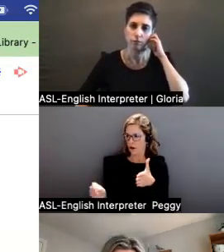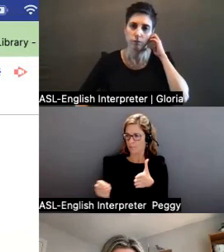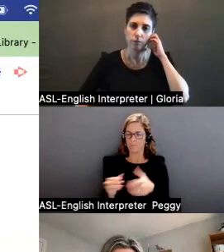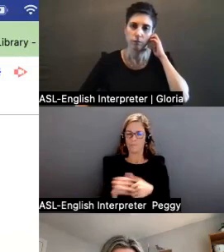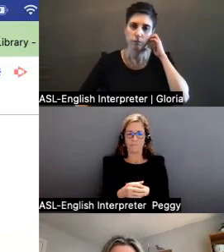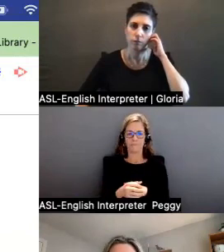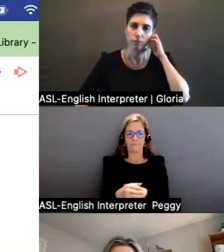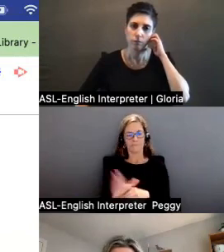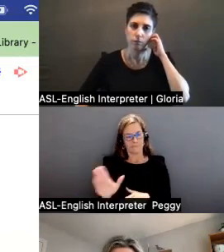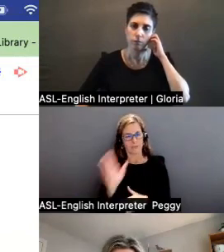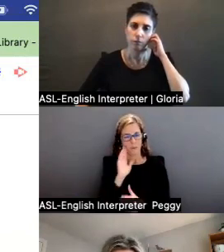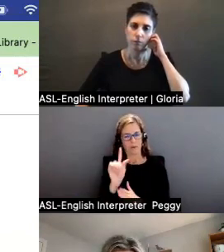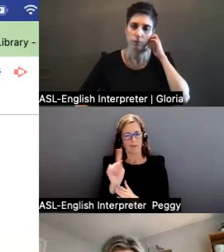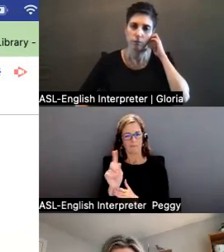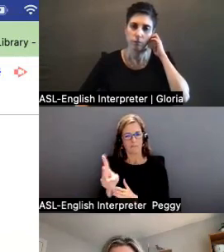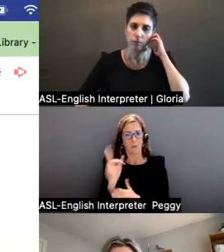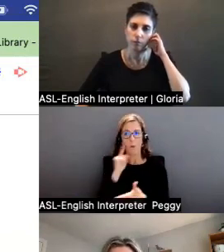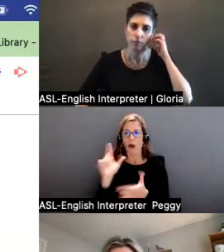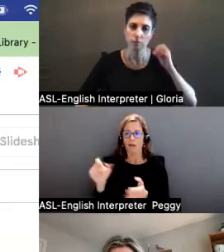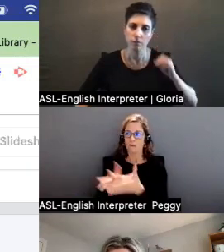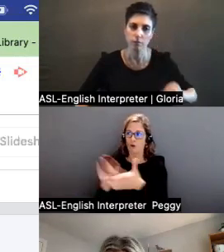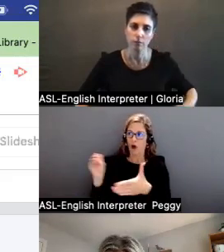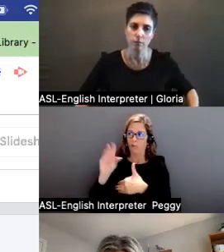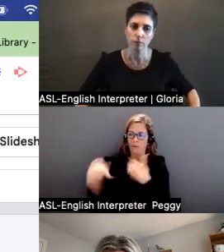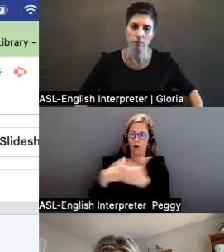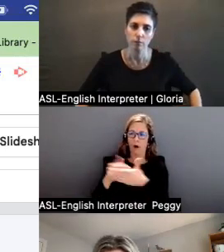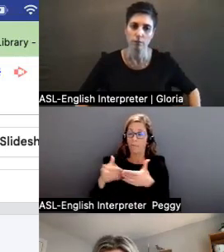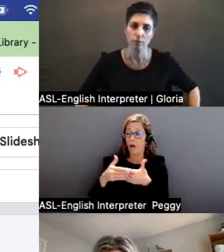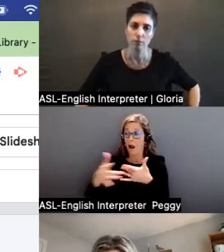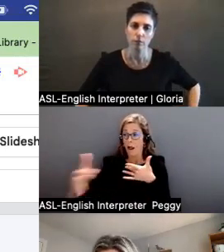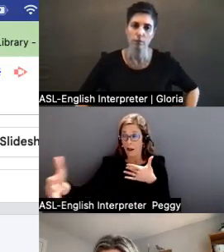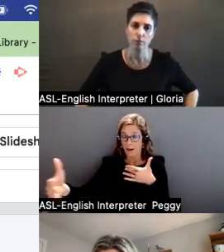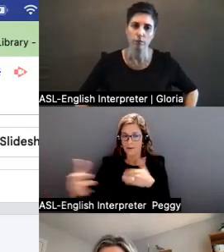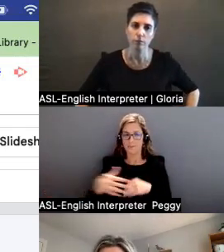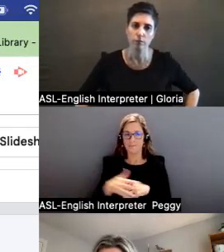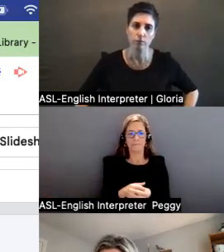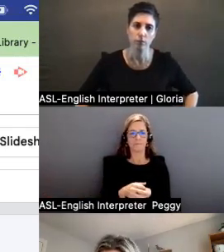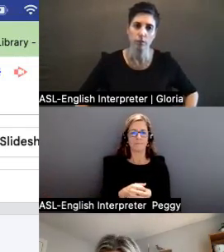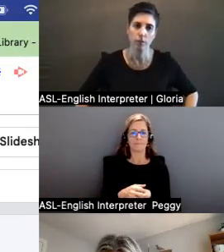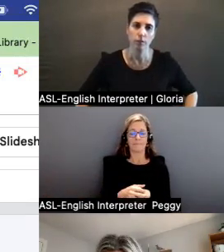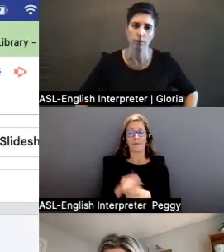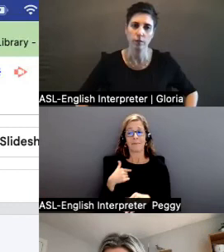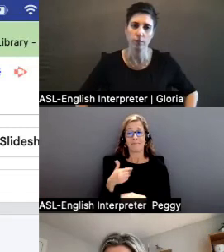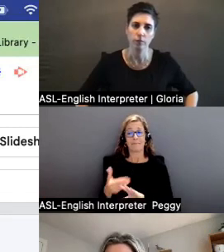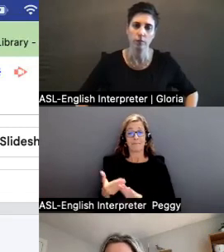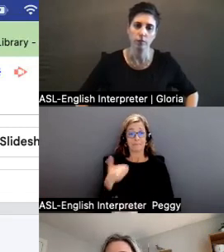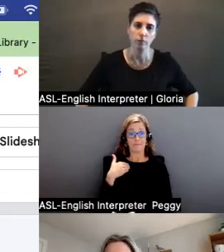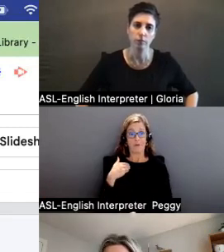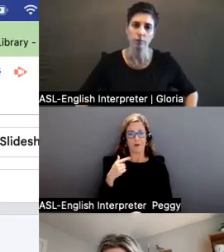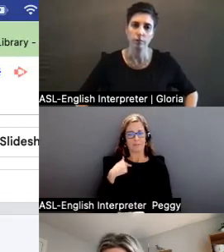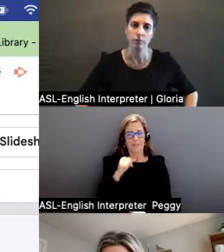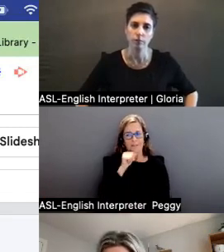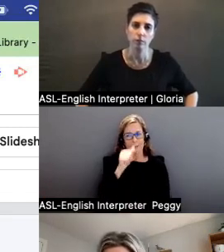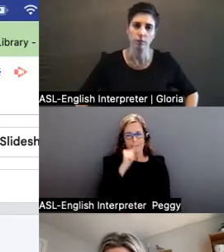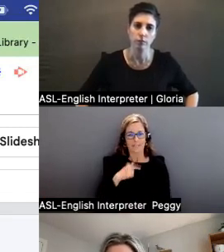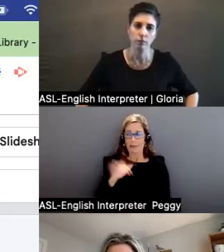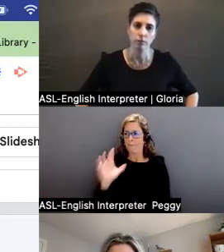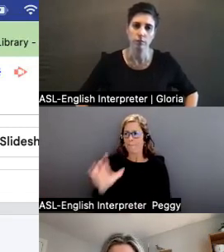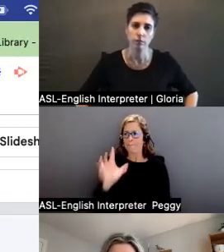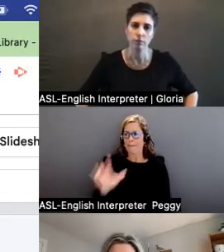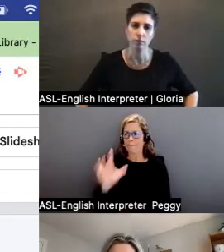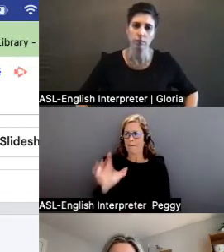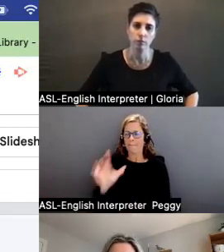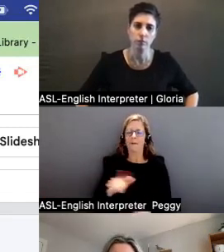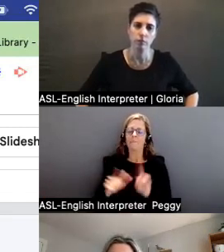minutes because it has to copy it. So first time I was clicking on it multiple times because nothing was happening, but that's because it's actually